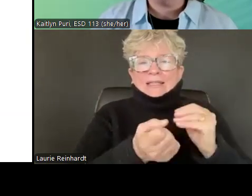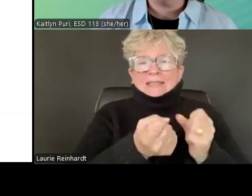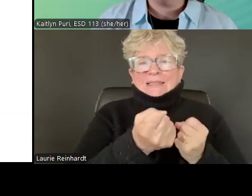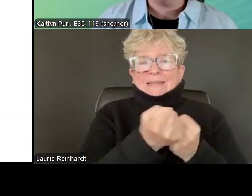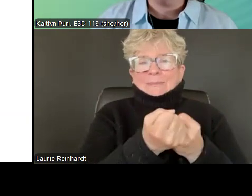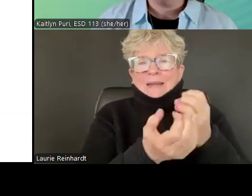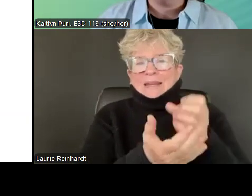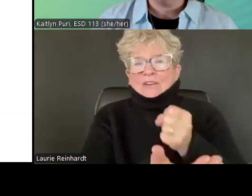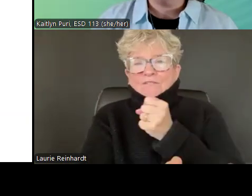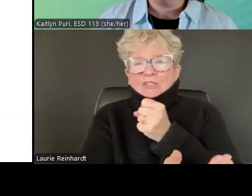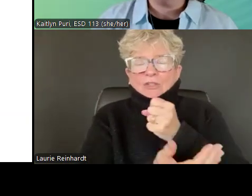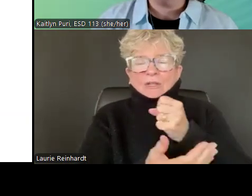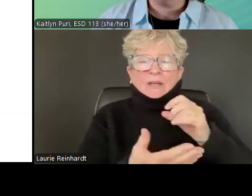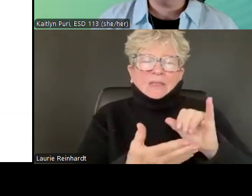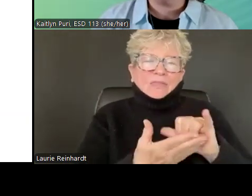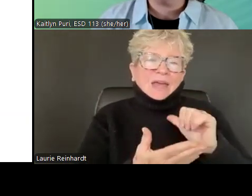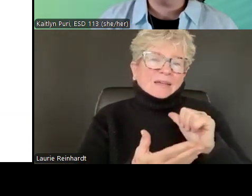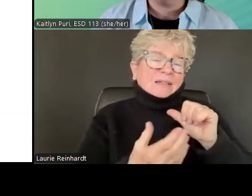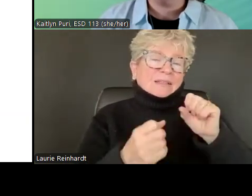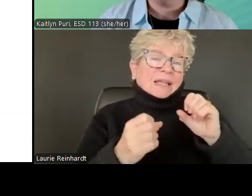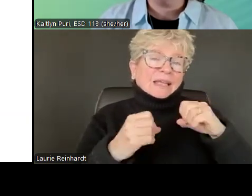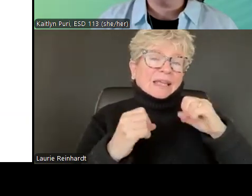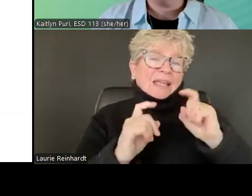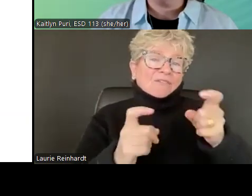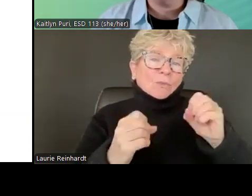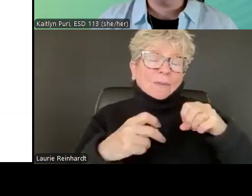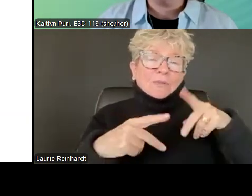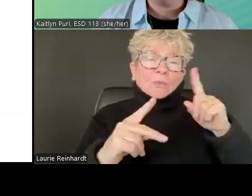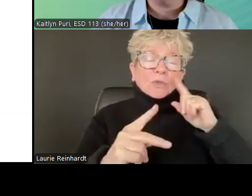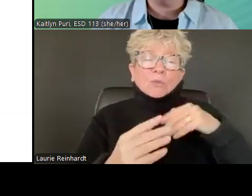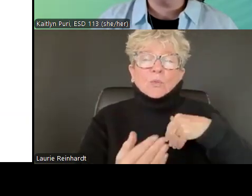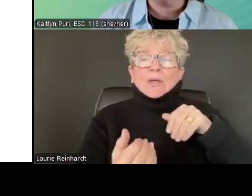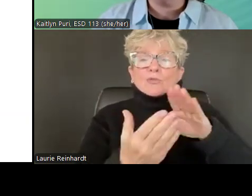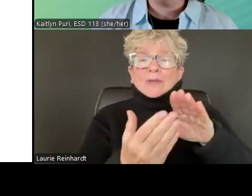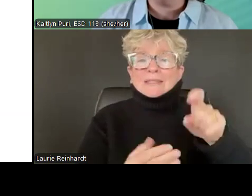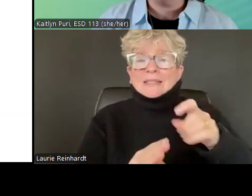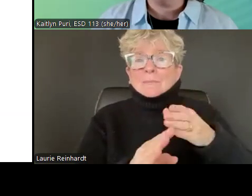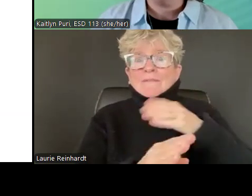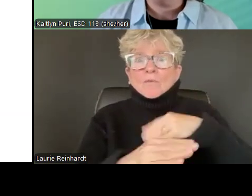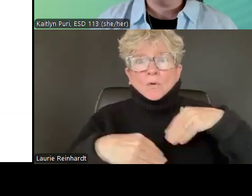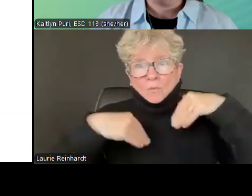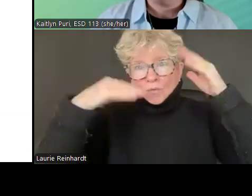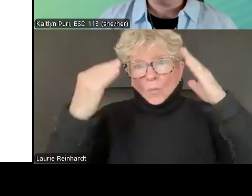creates opportunities to address mental health needs before they become overwhelming.